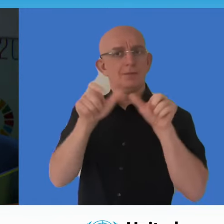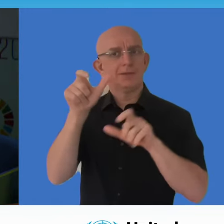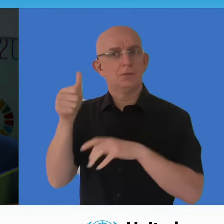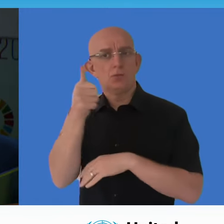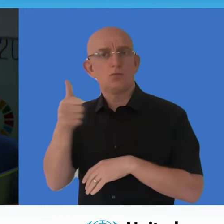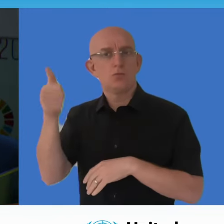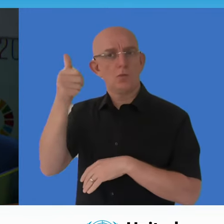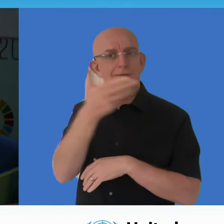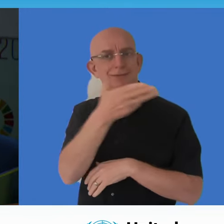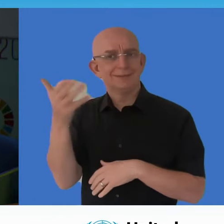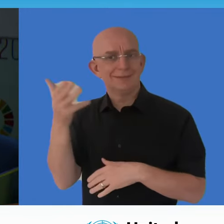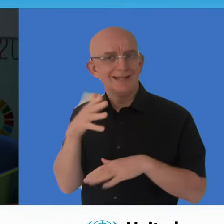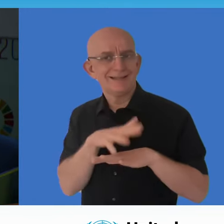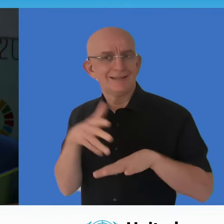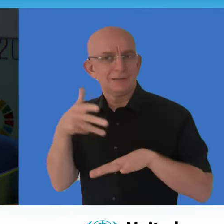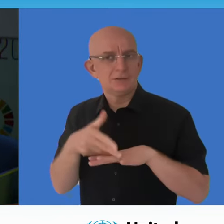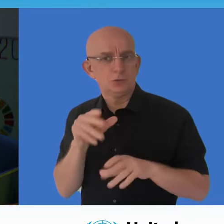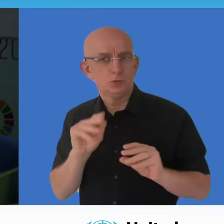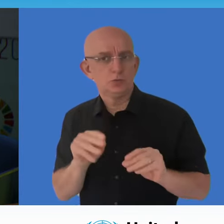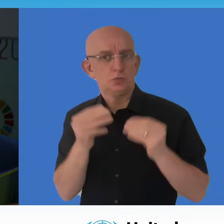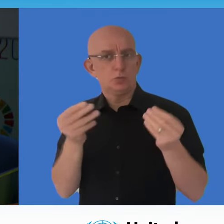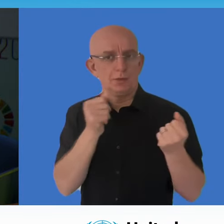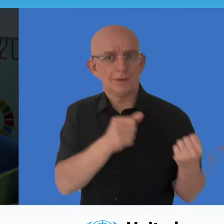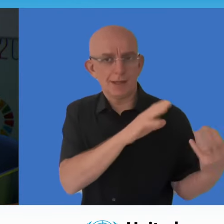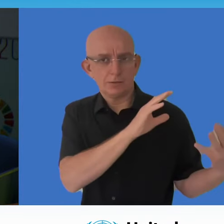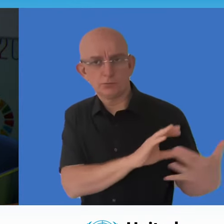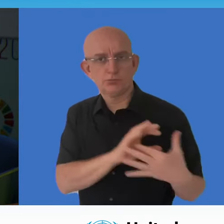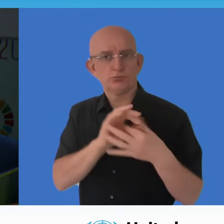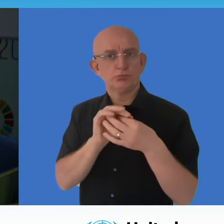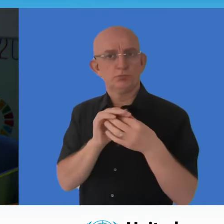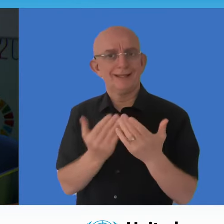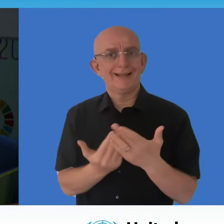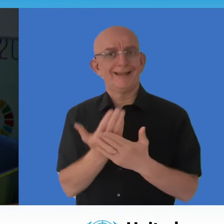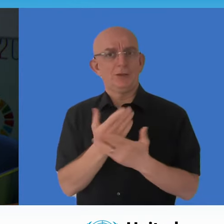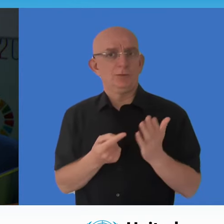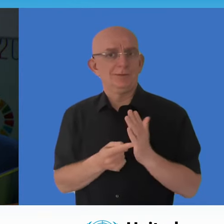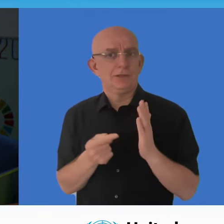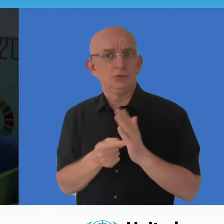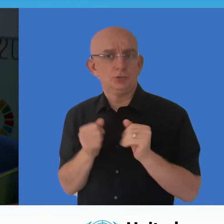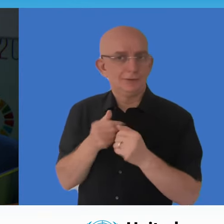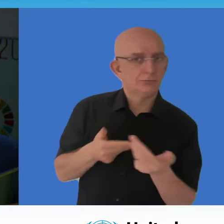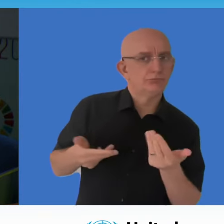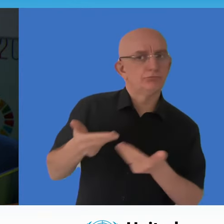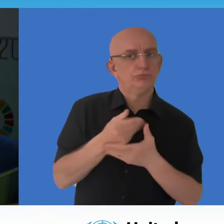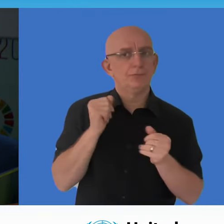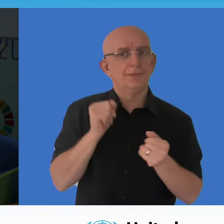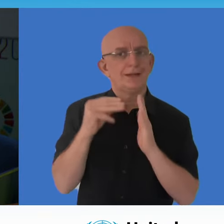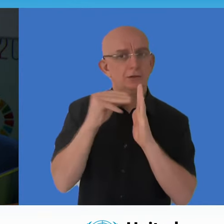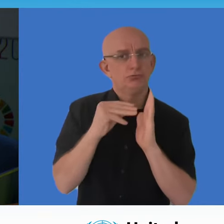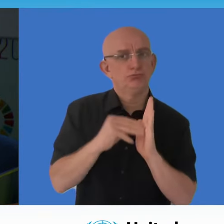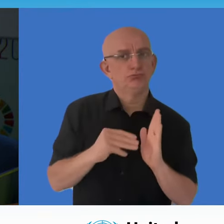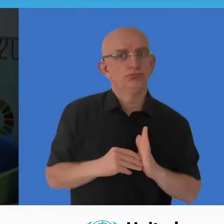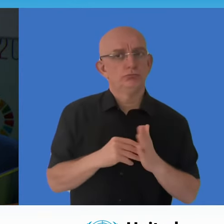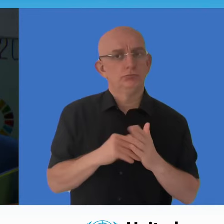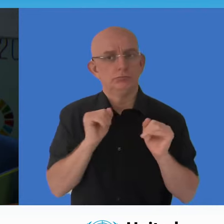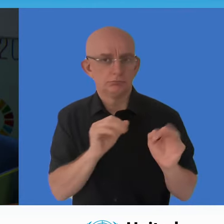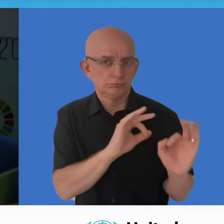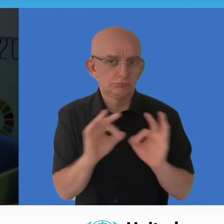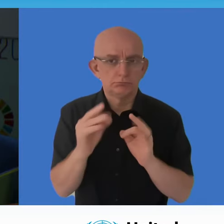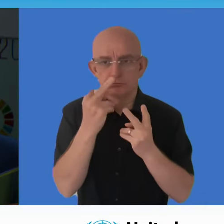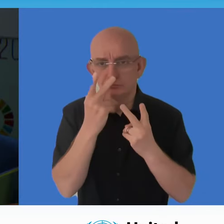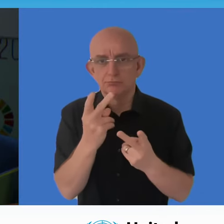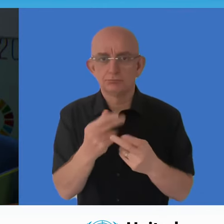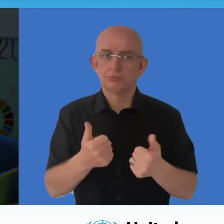with modern technology in order to document and ensure effective land and forest management. You